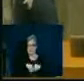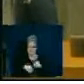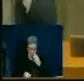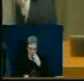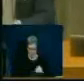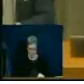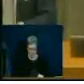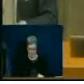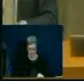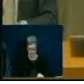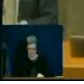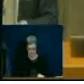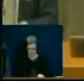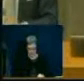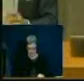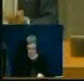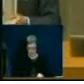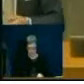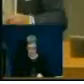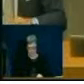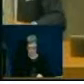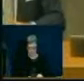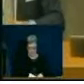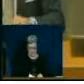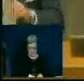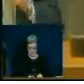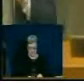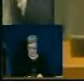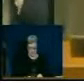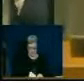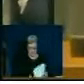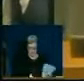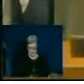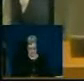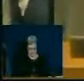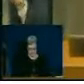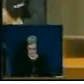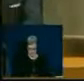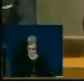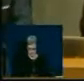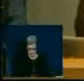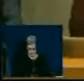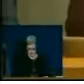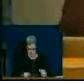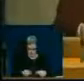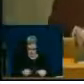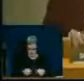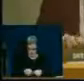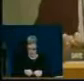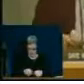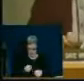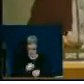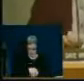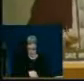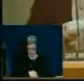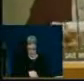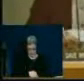Madam Clerk, next item, please. Item number 12 on page 3.